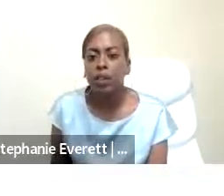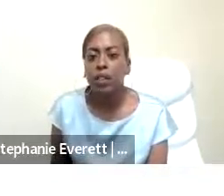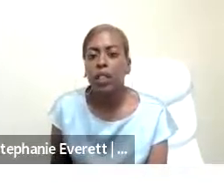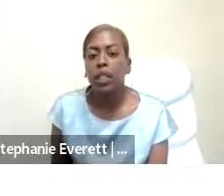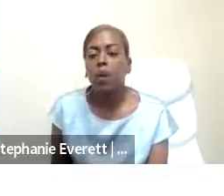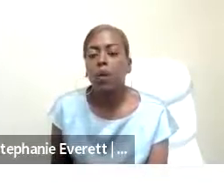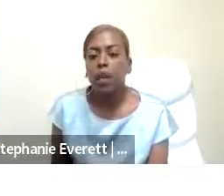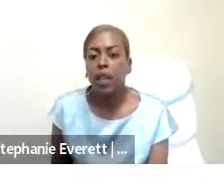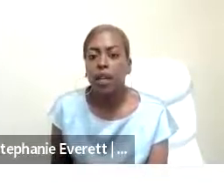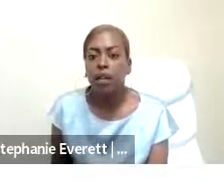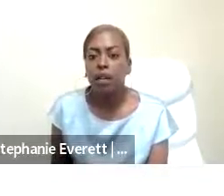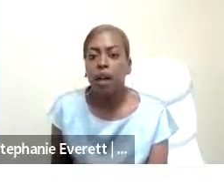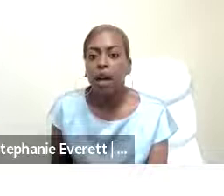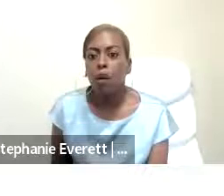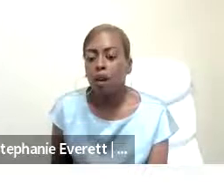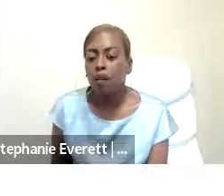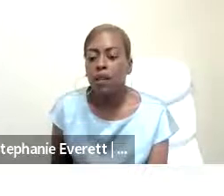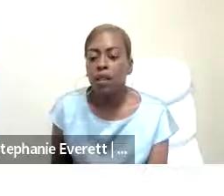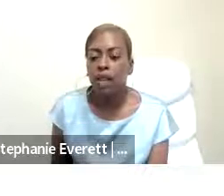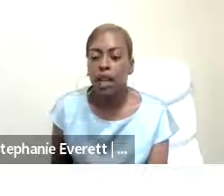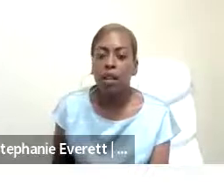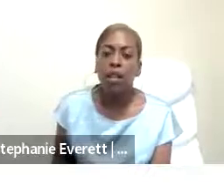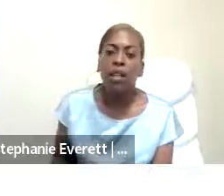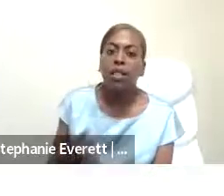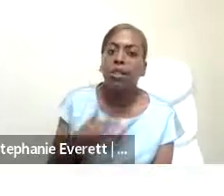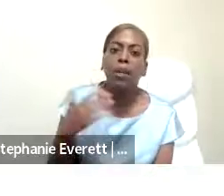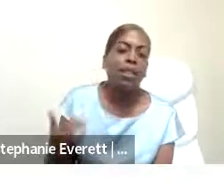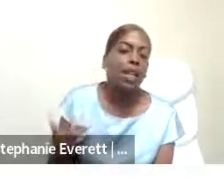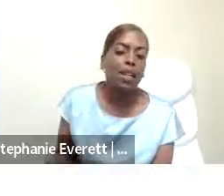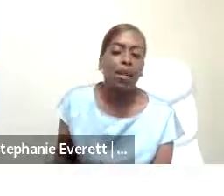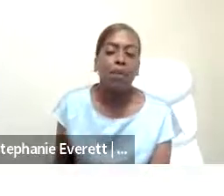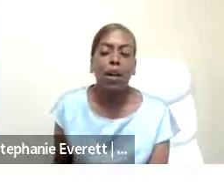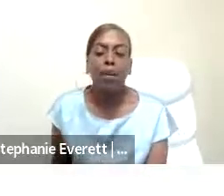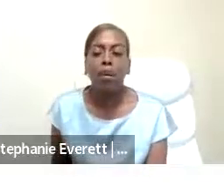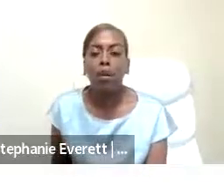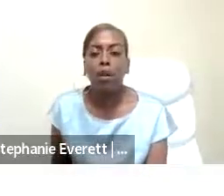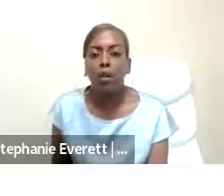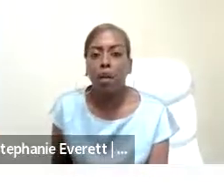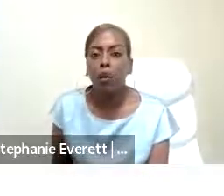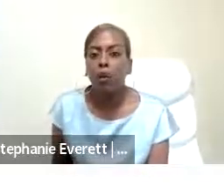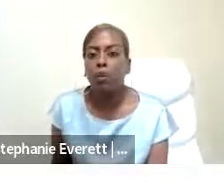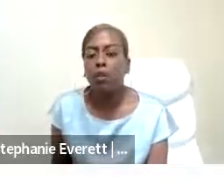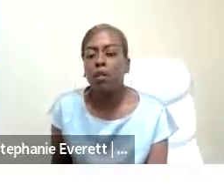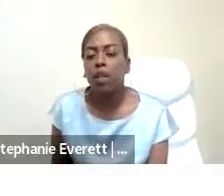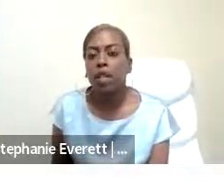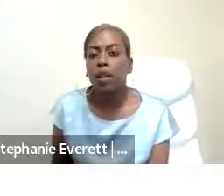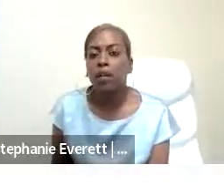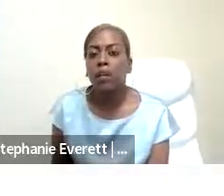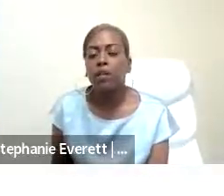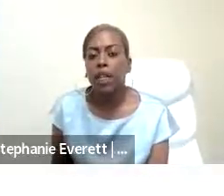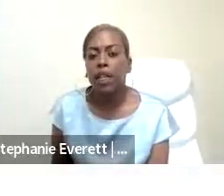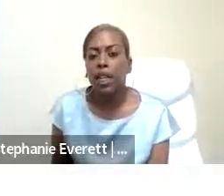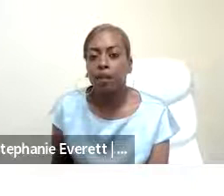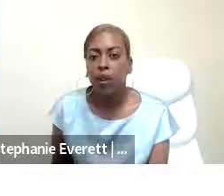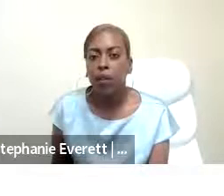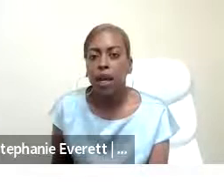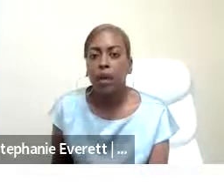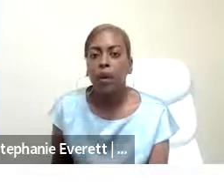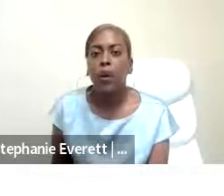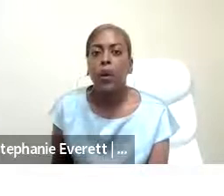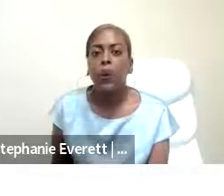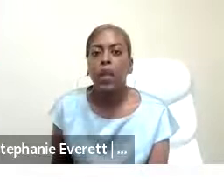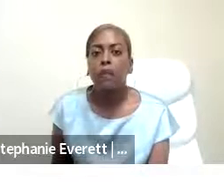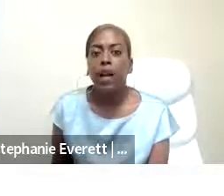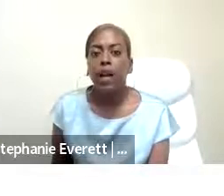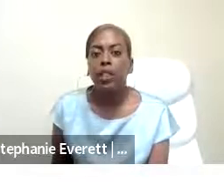reform efforts within our office. So that is an exciting program that we would be running directly out of